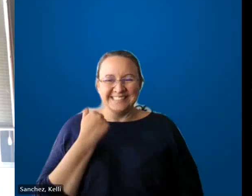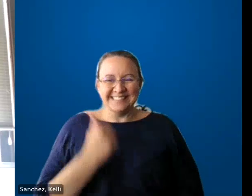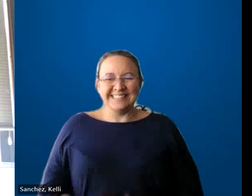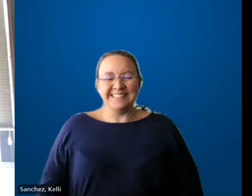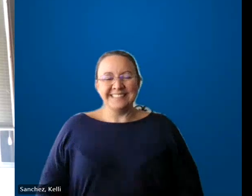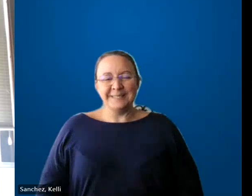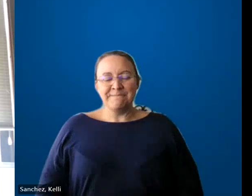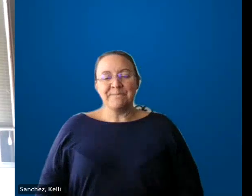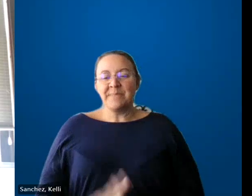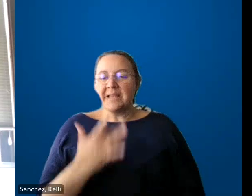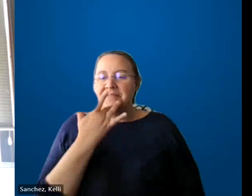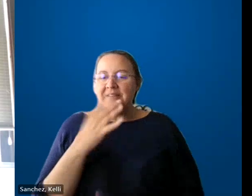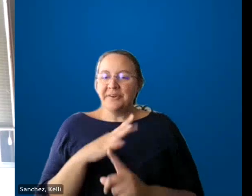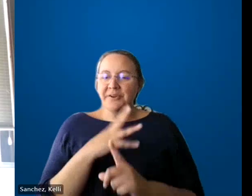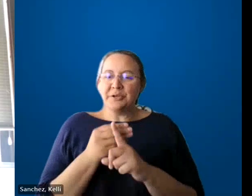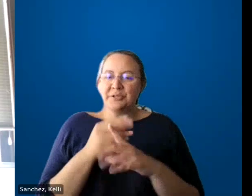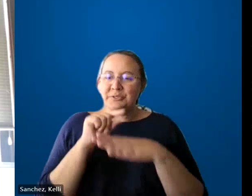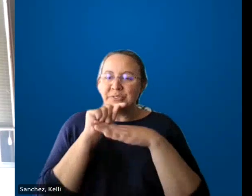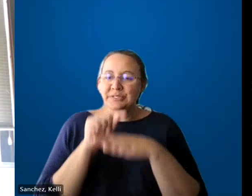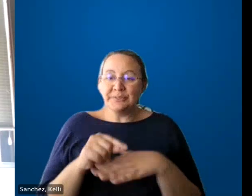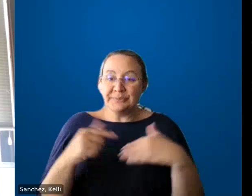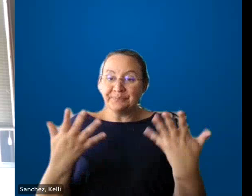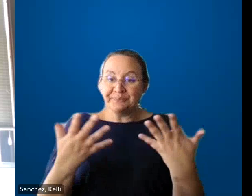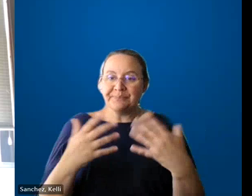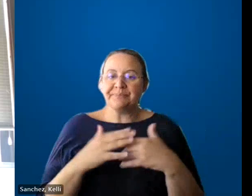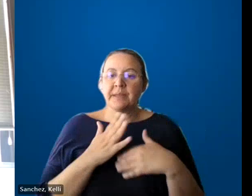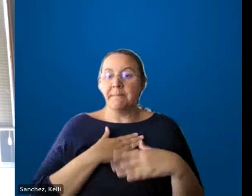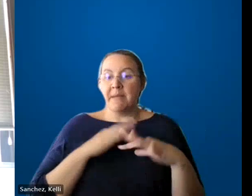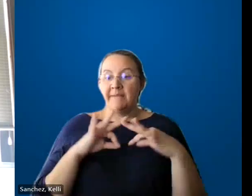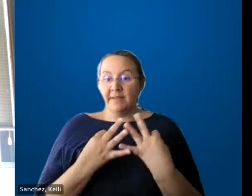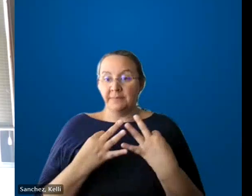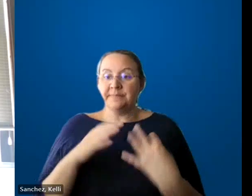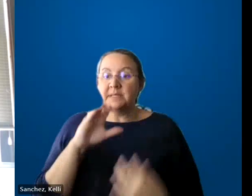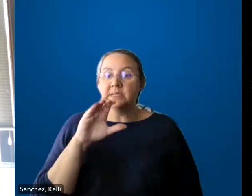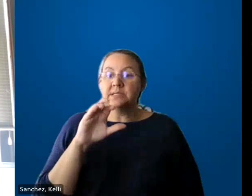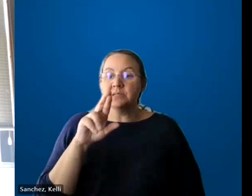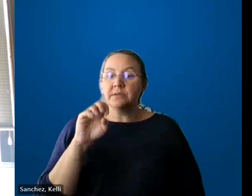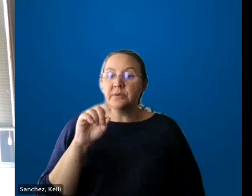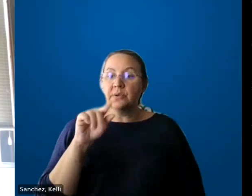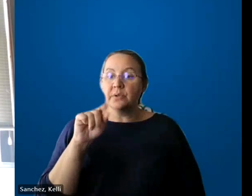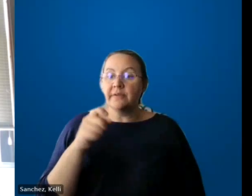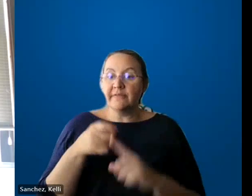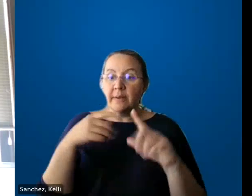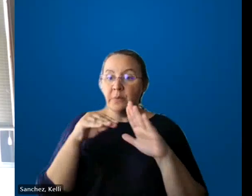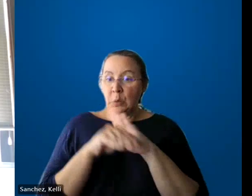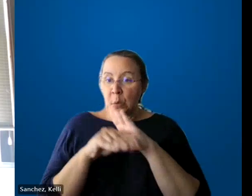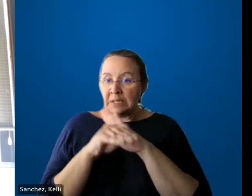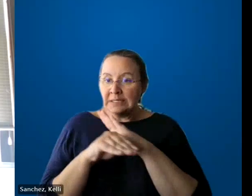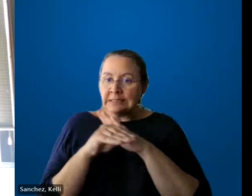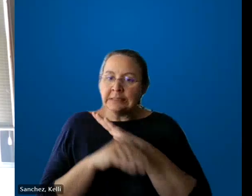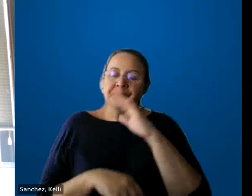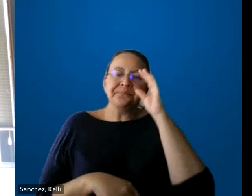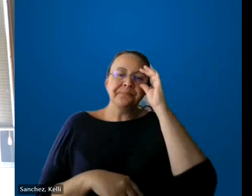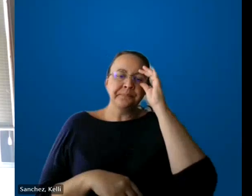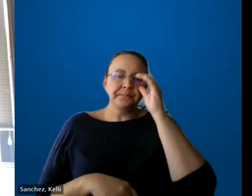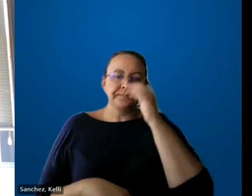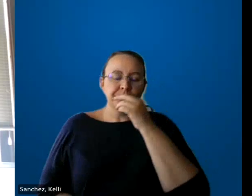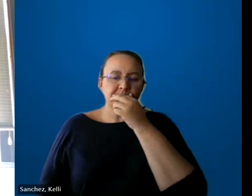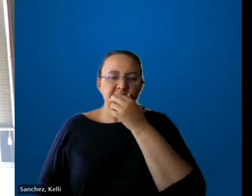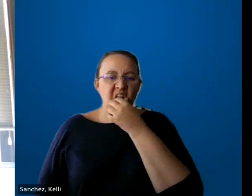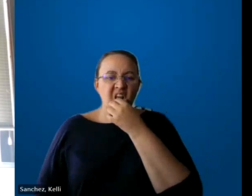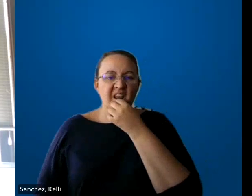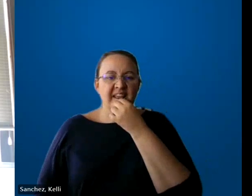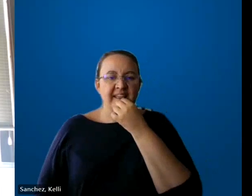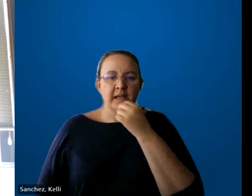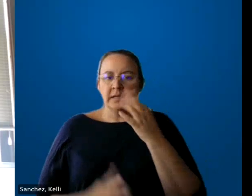One of my favorite cultural traditions is so my family is Creole from New Orleans, and we service is